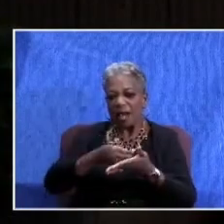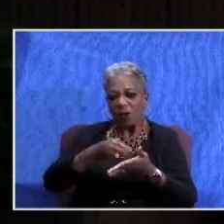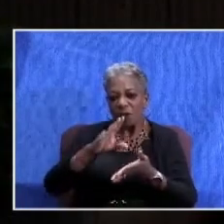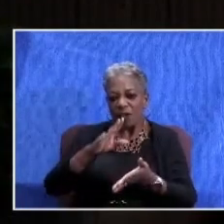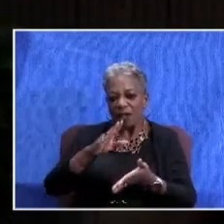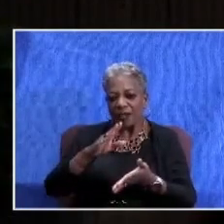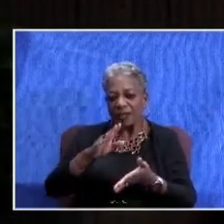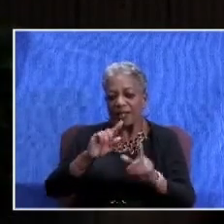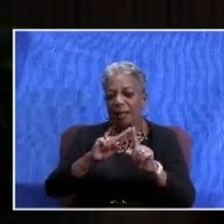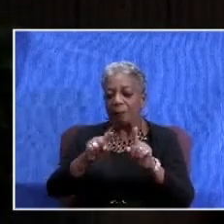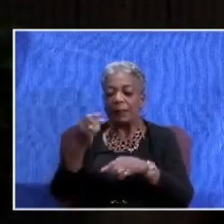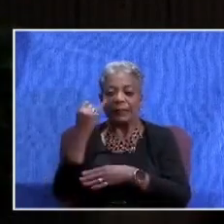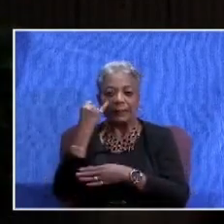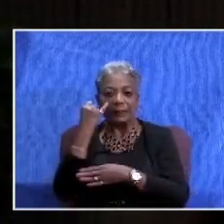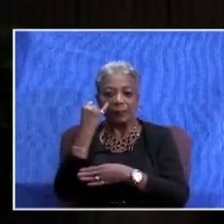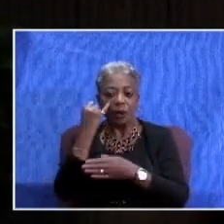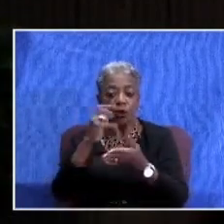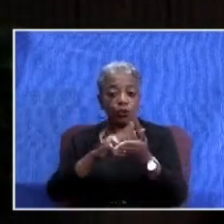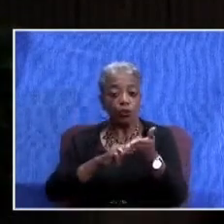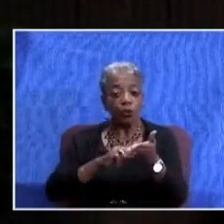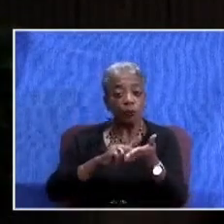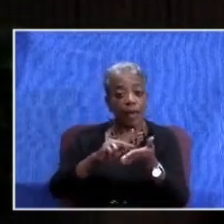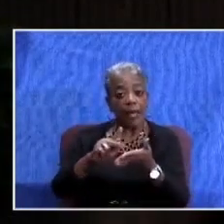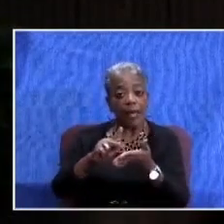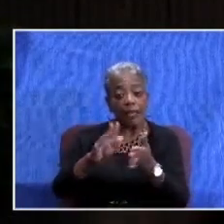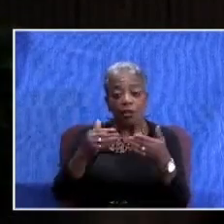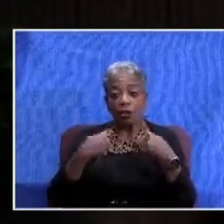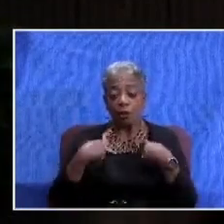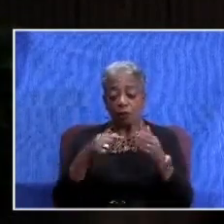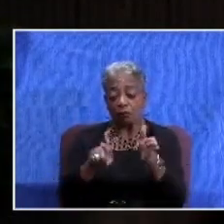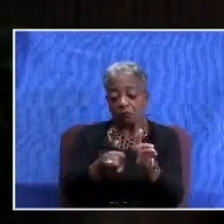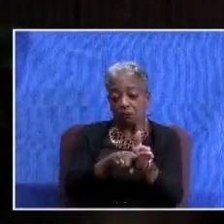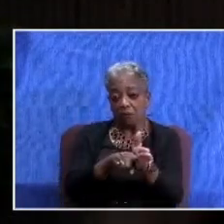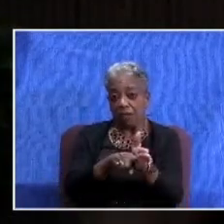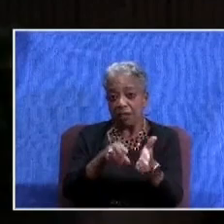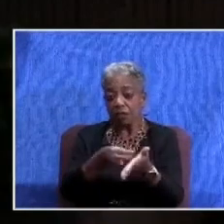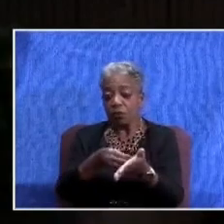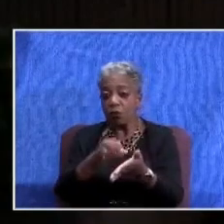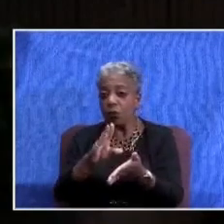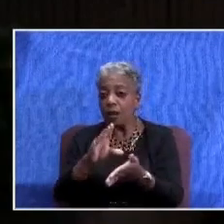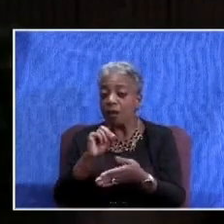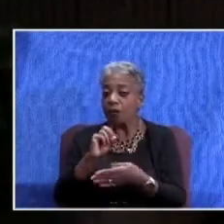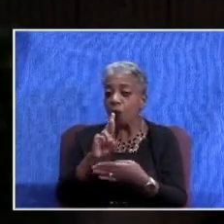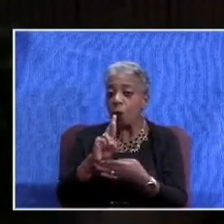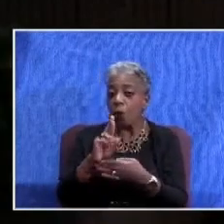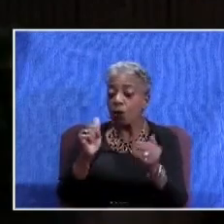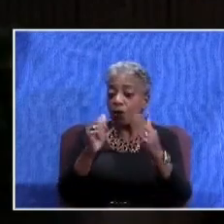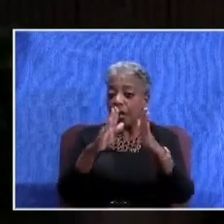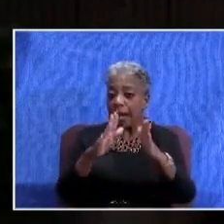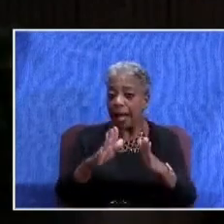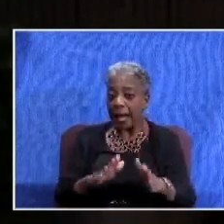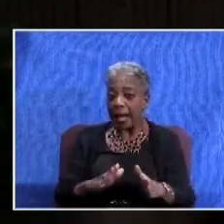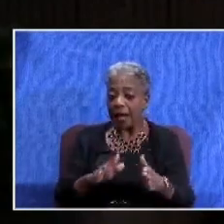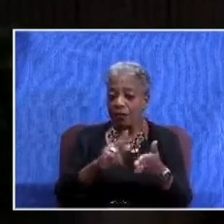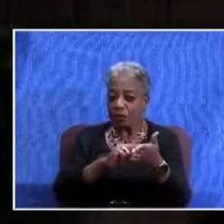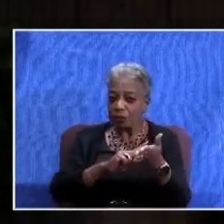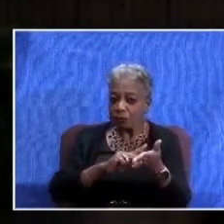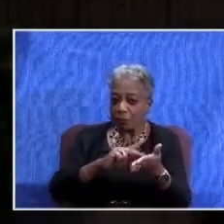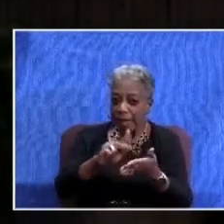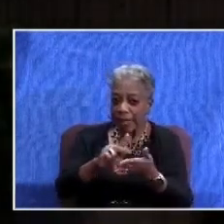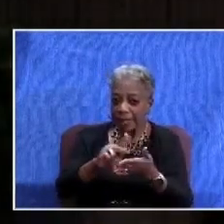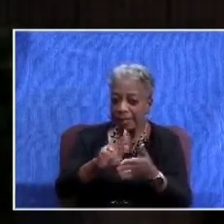wealth because it ain't yours. And if you got a house and it's not paid for, you got negative wealth. Wealth is what you